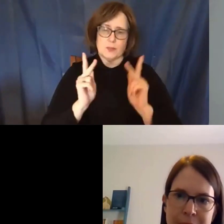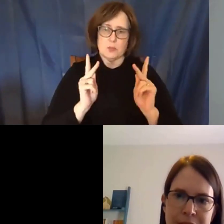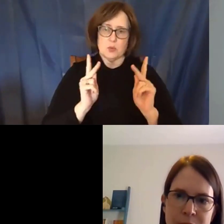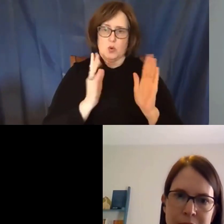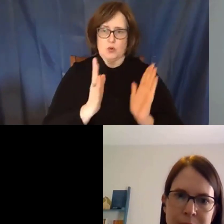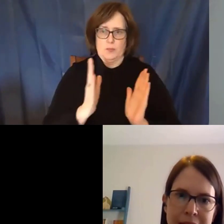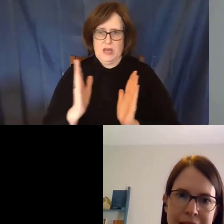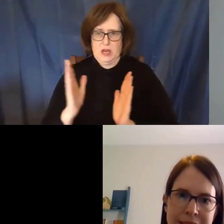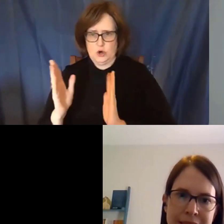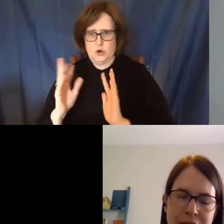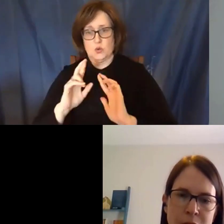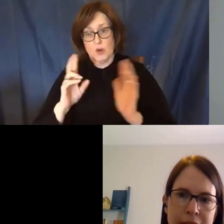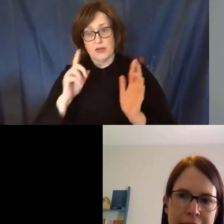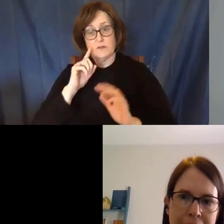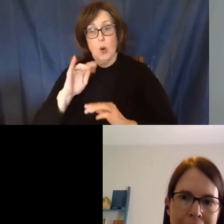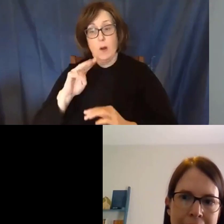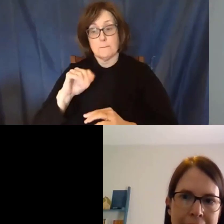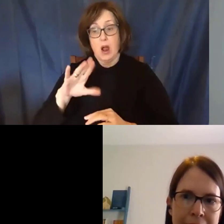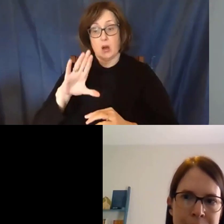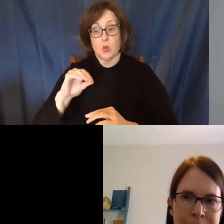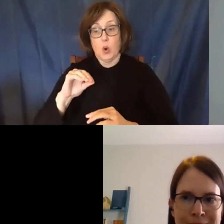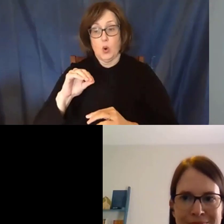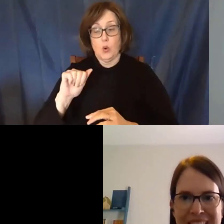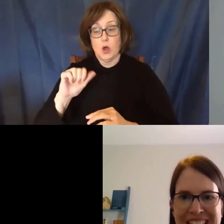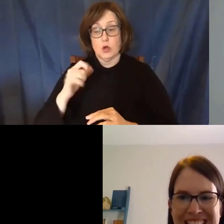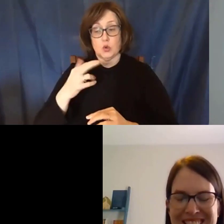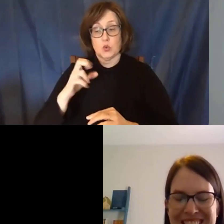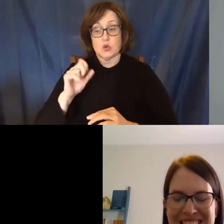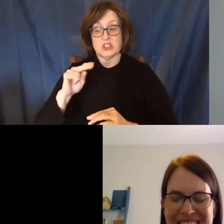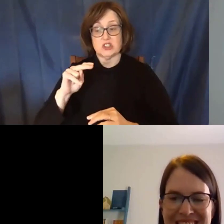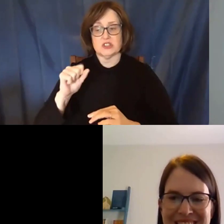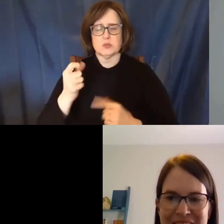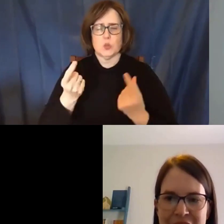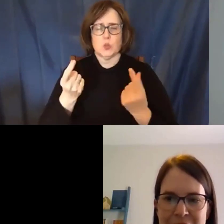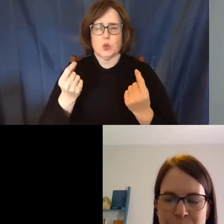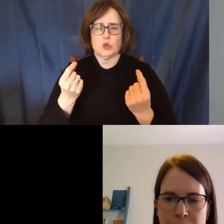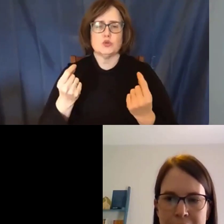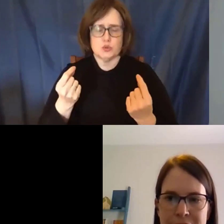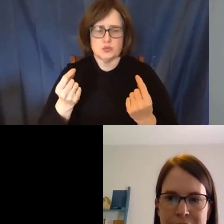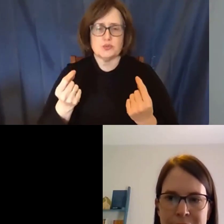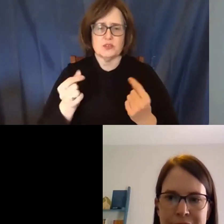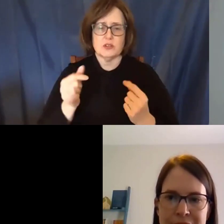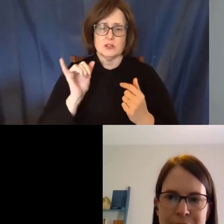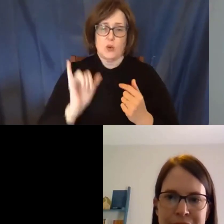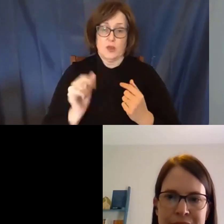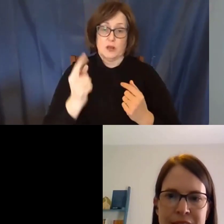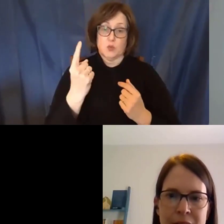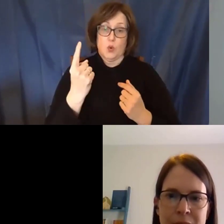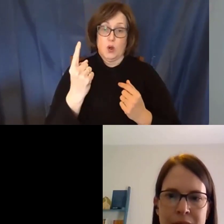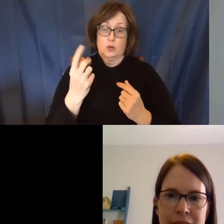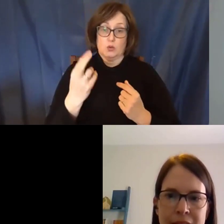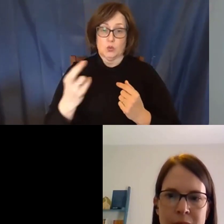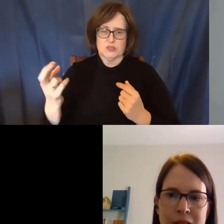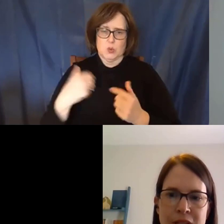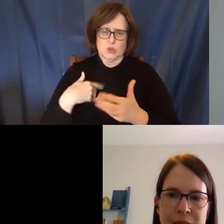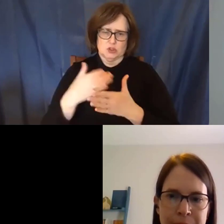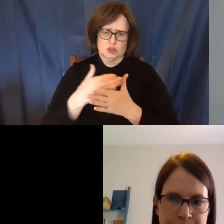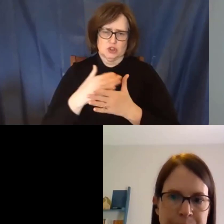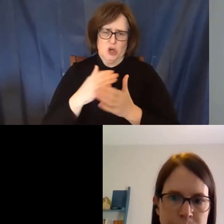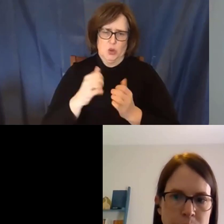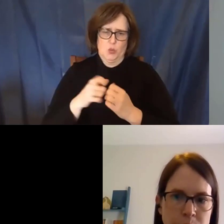happen in the workplace. So so that's one resource that I would